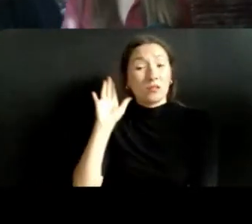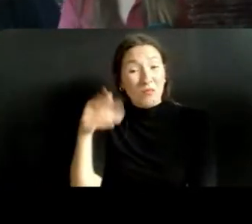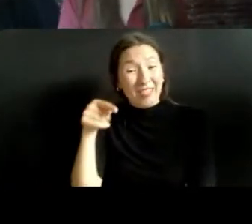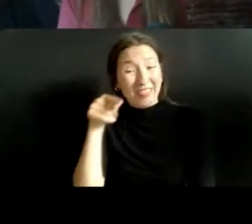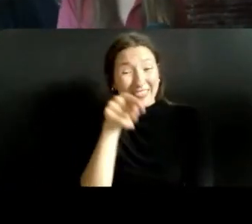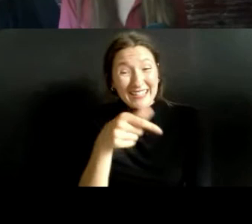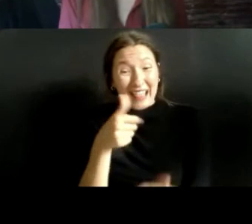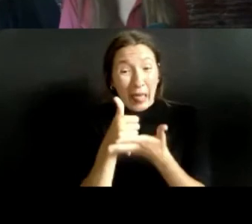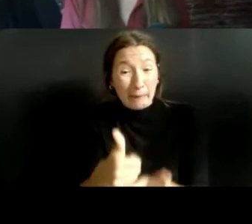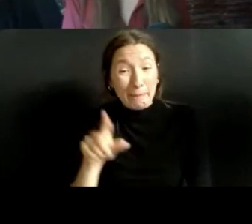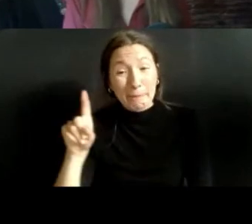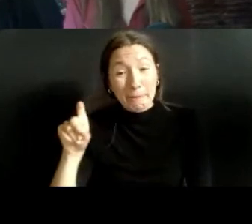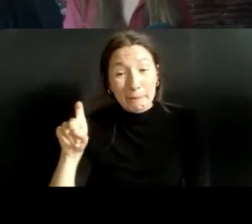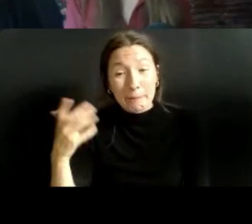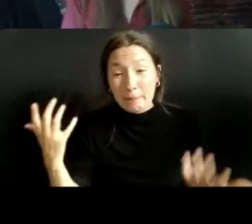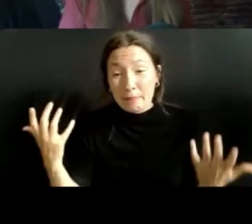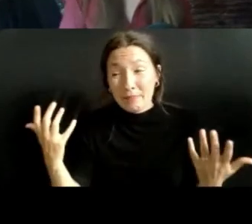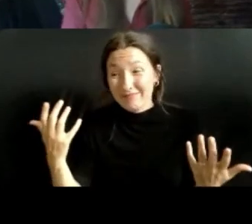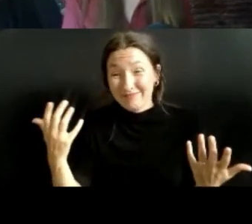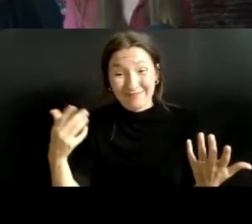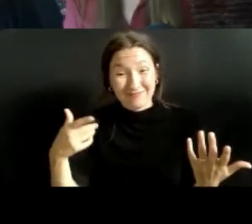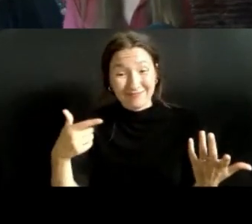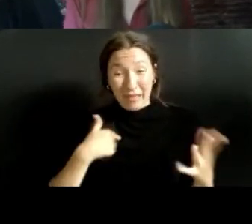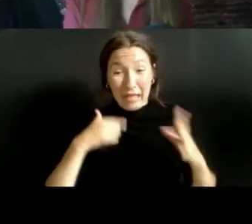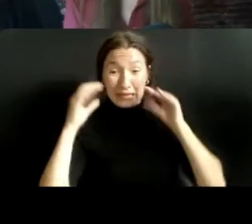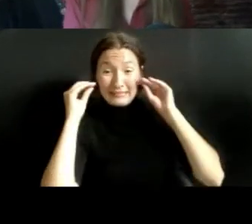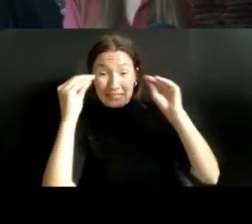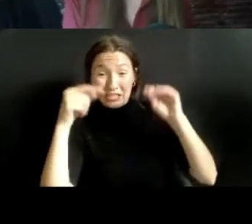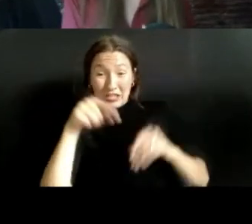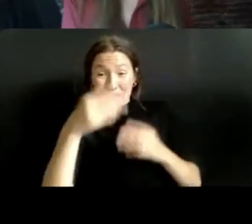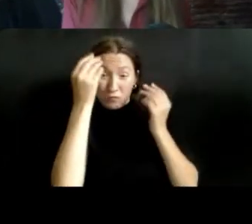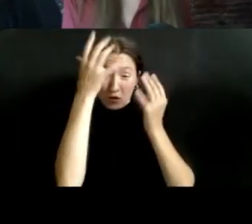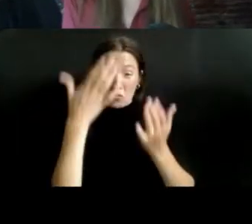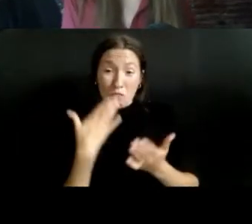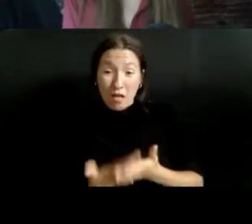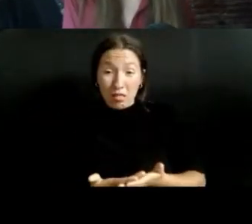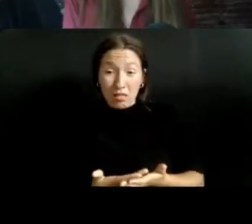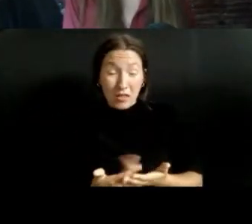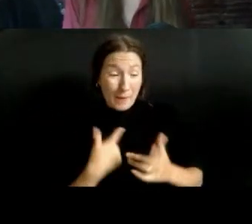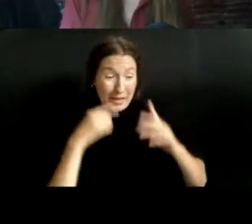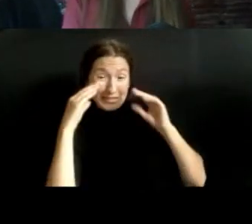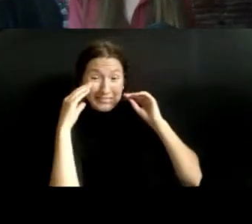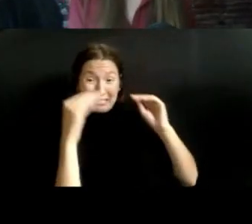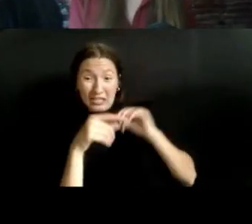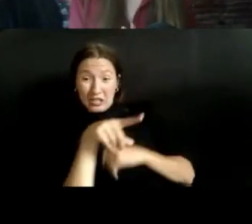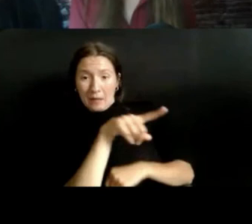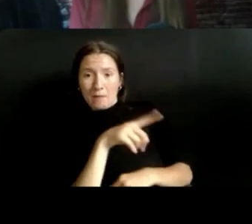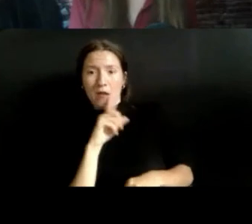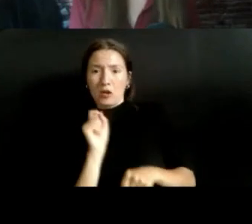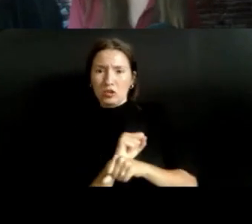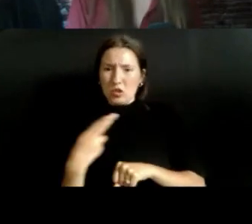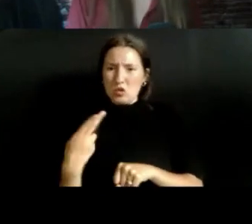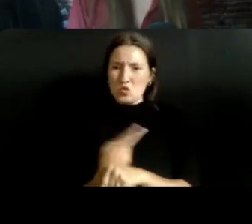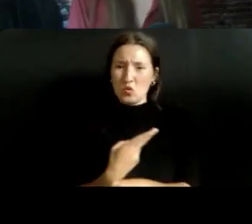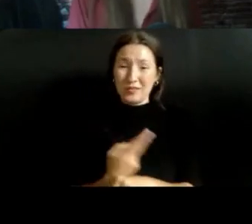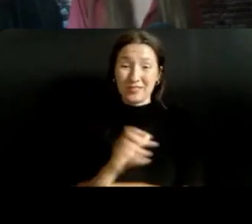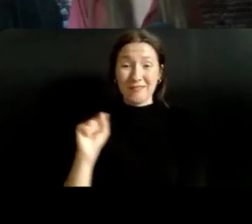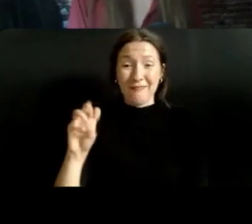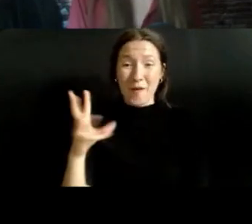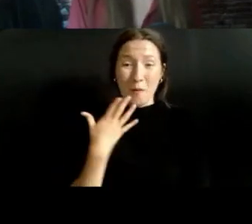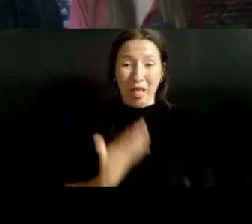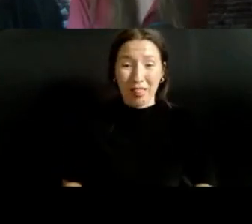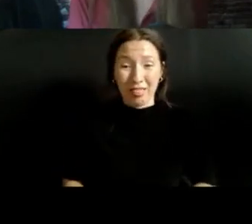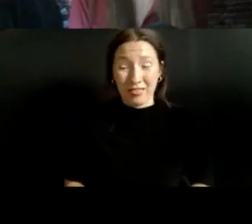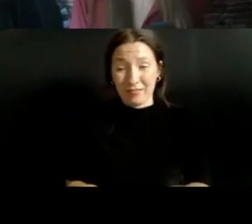in the way that they'll use their software? And is the assessment really helping anybody? And maybe a completely different solution is the right